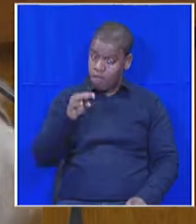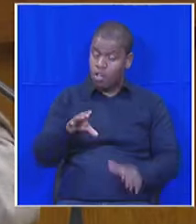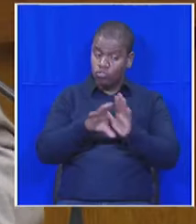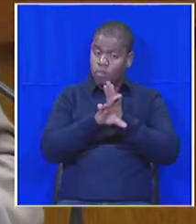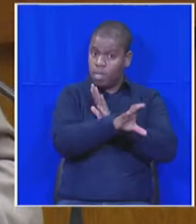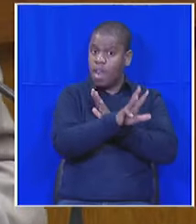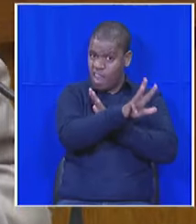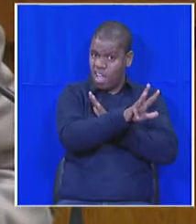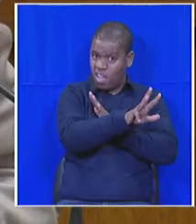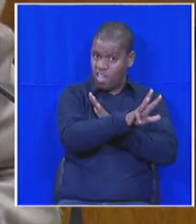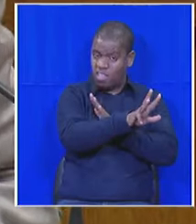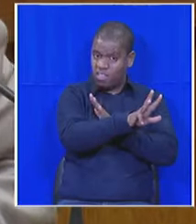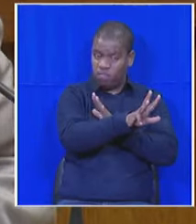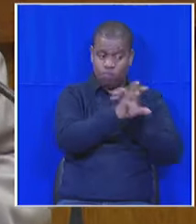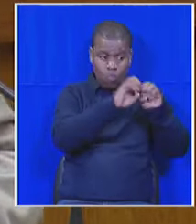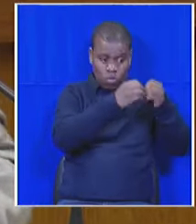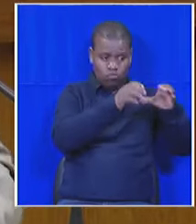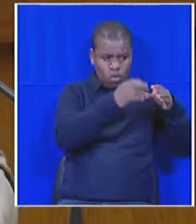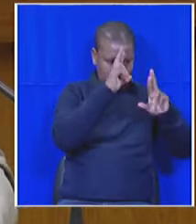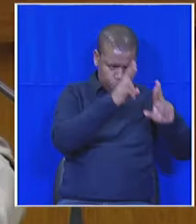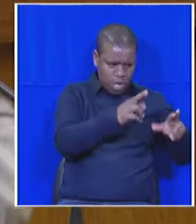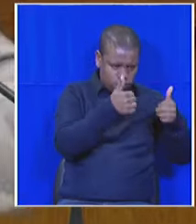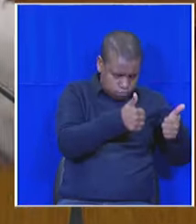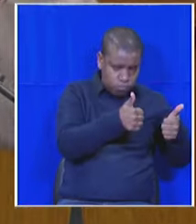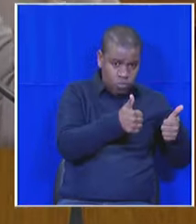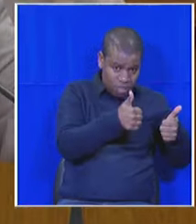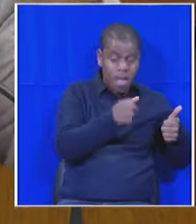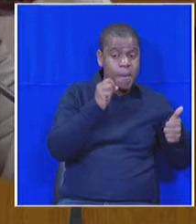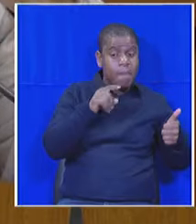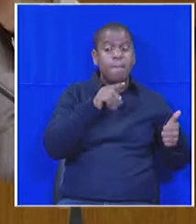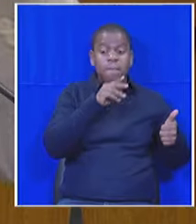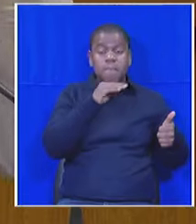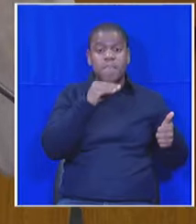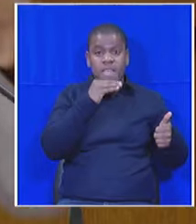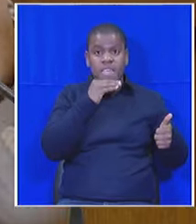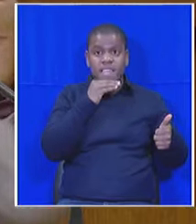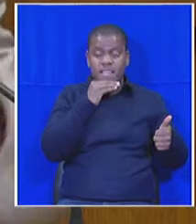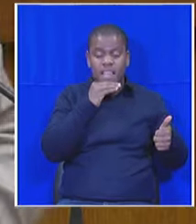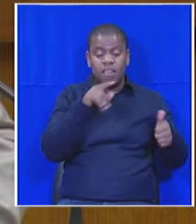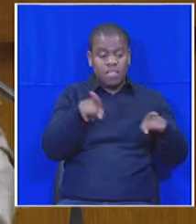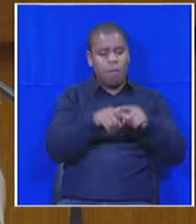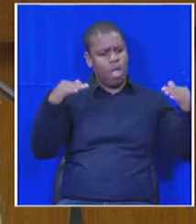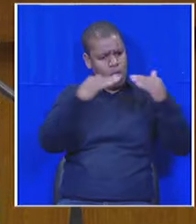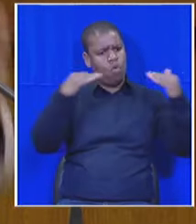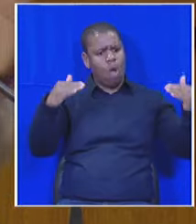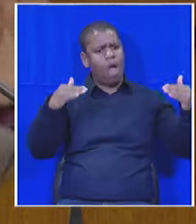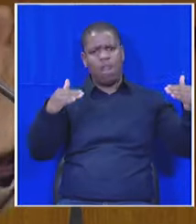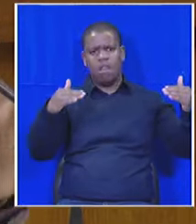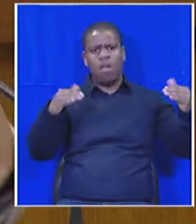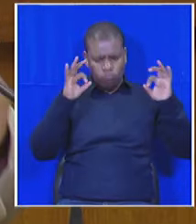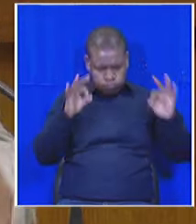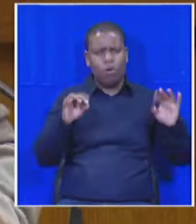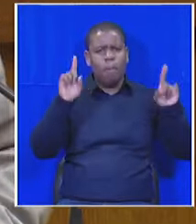9 institutions as institutions that must be respected, we must also treat them as equal, not on the basis of which